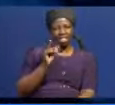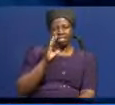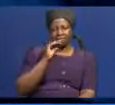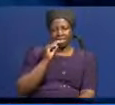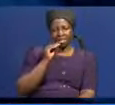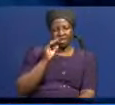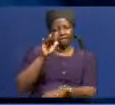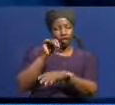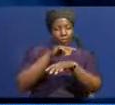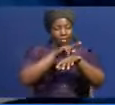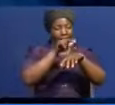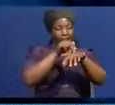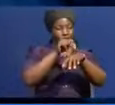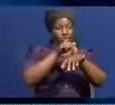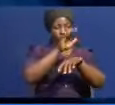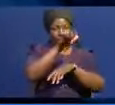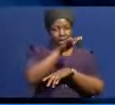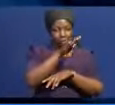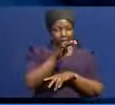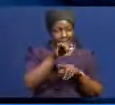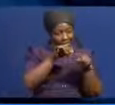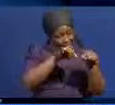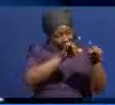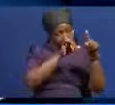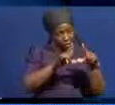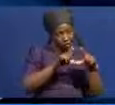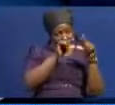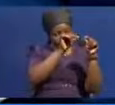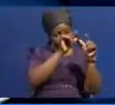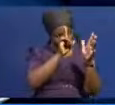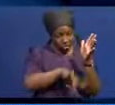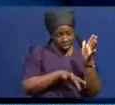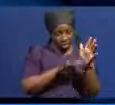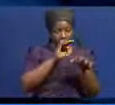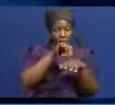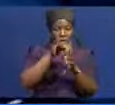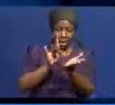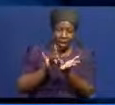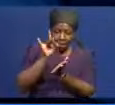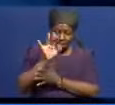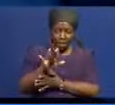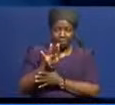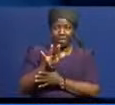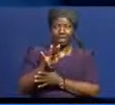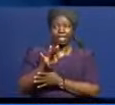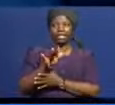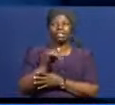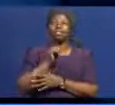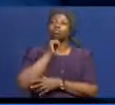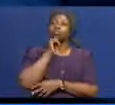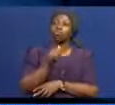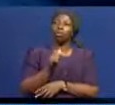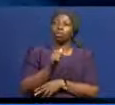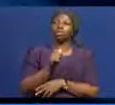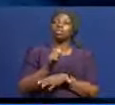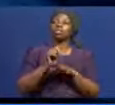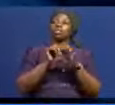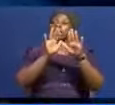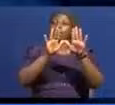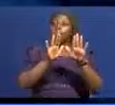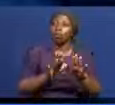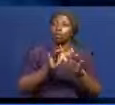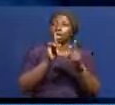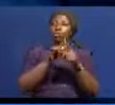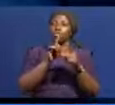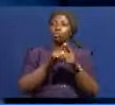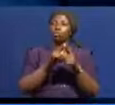of the National Assembly, they said on impeachment, it is not necessary or important